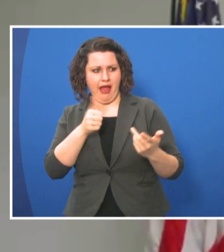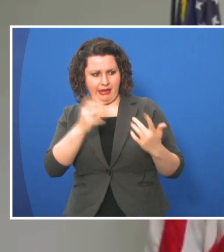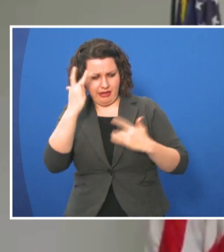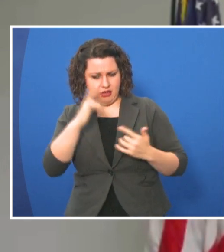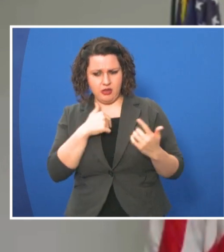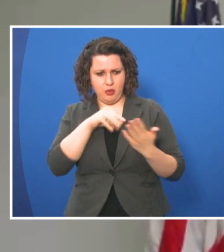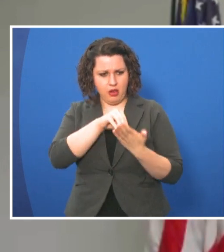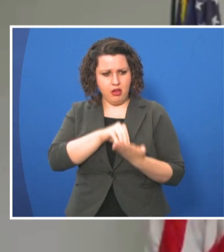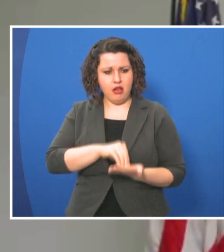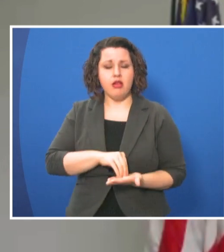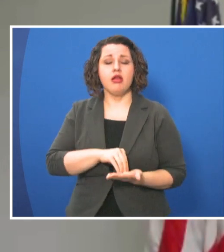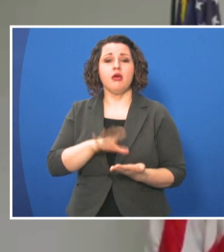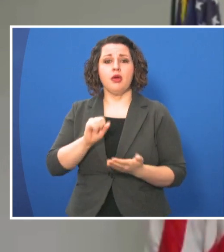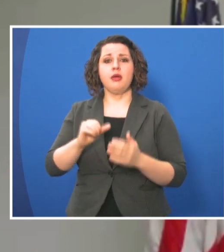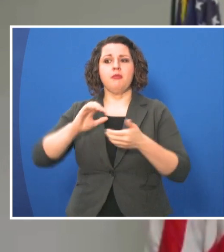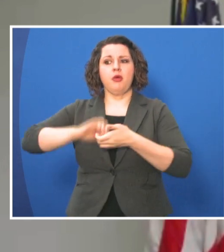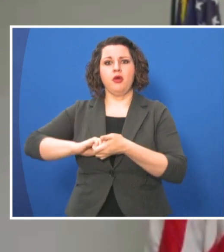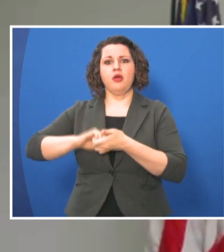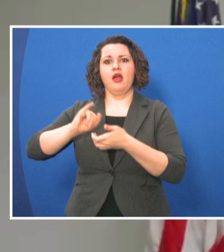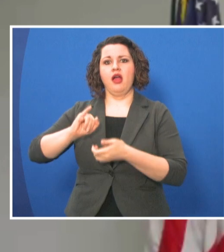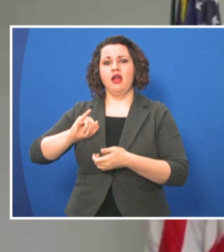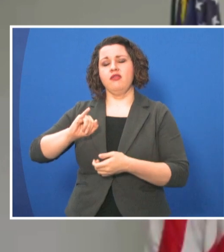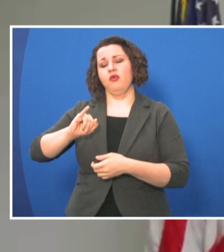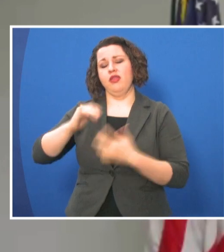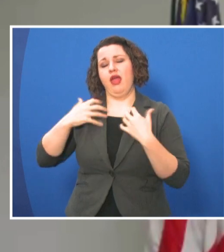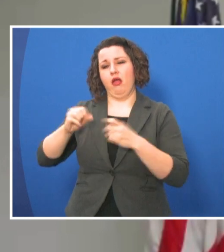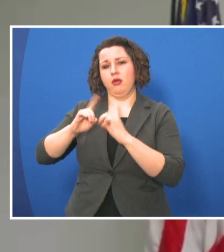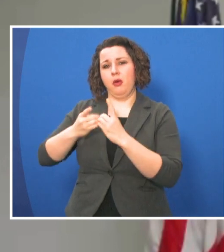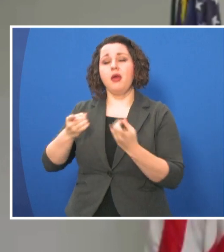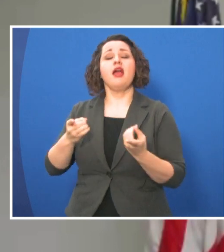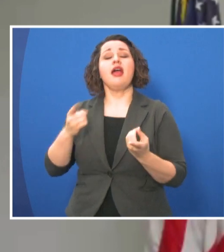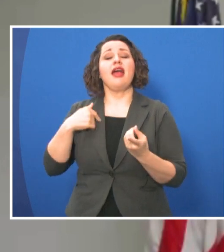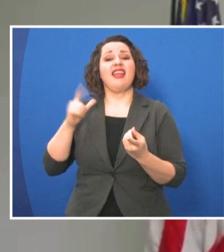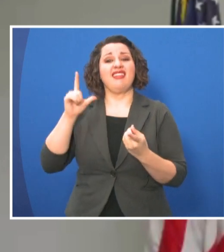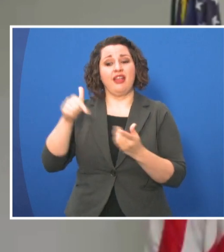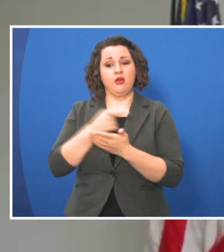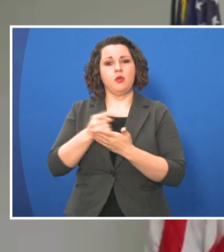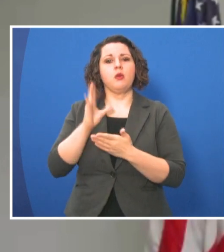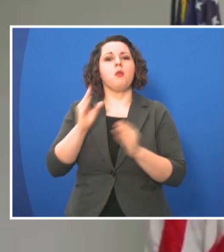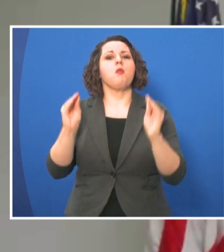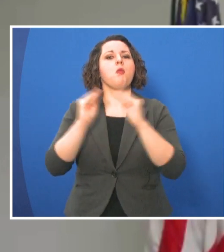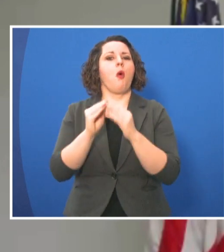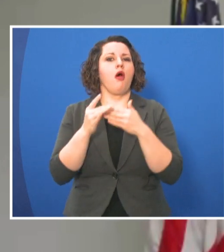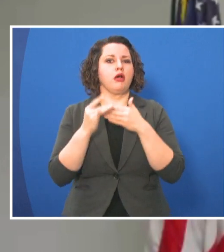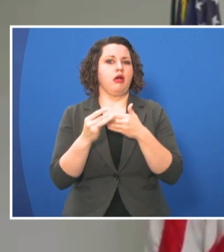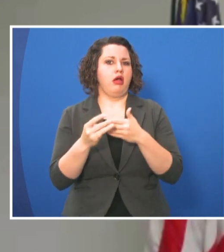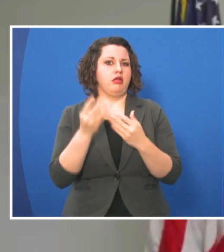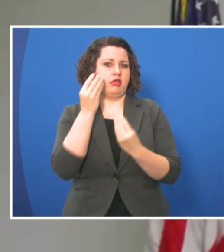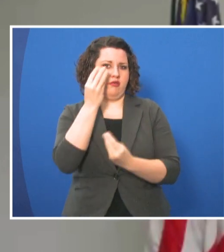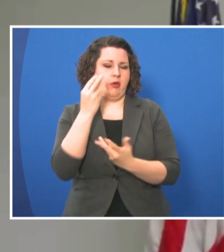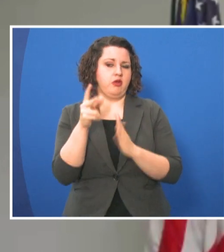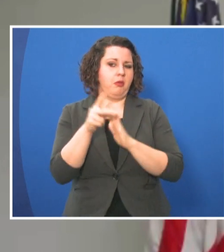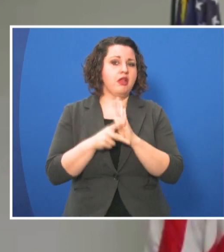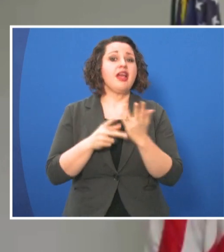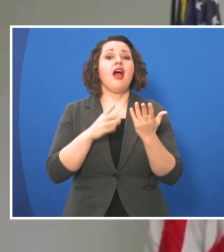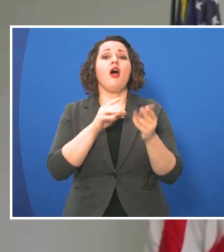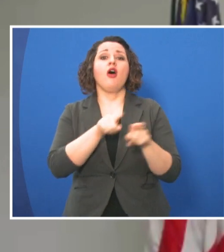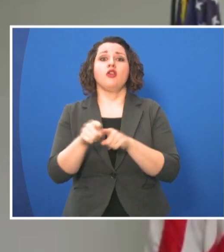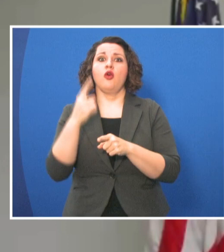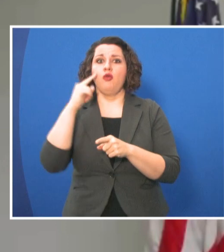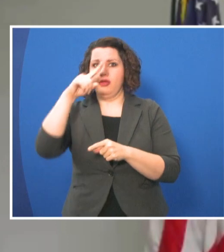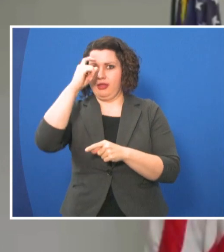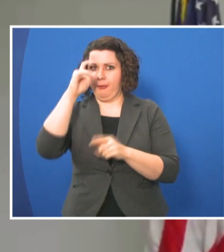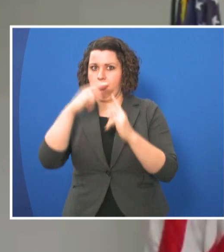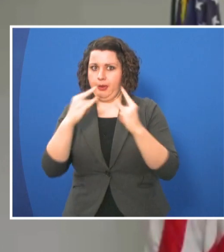with IDPH, and we'll be releasing updated guidance later this week as well as guidance for summer camp.